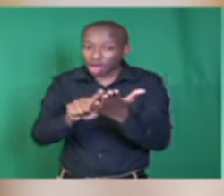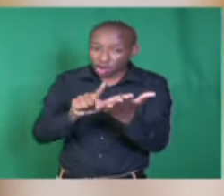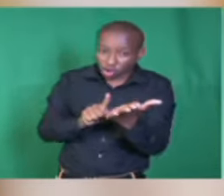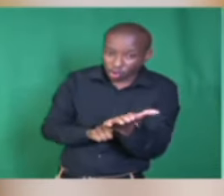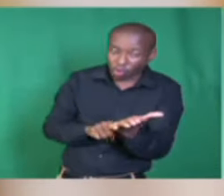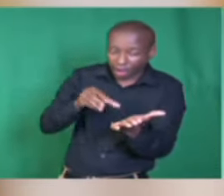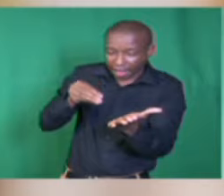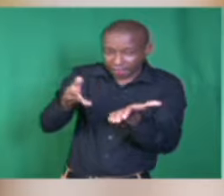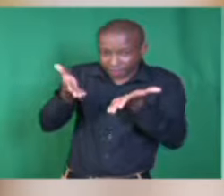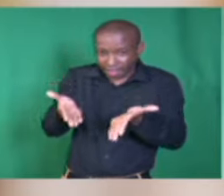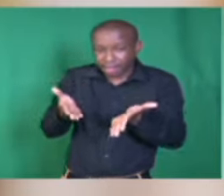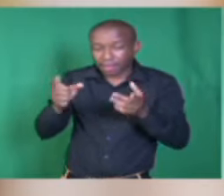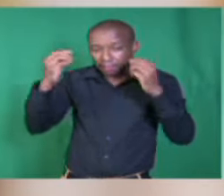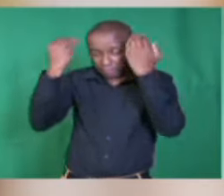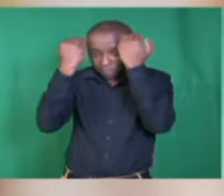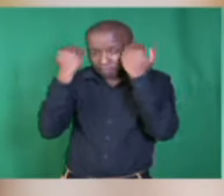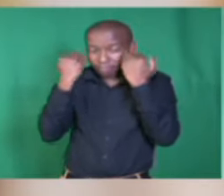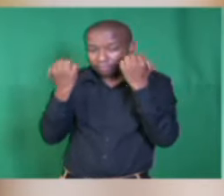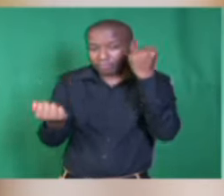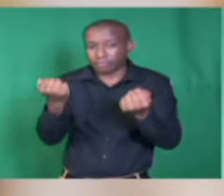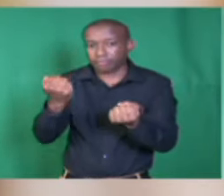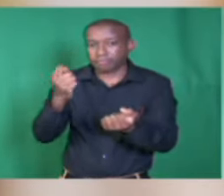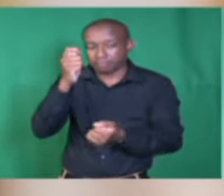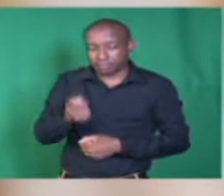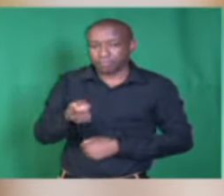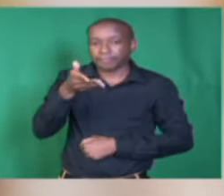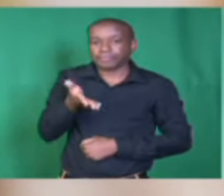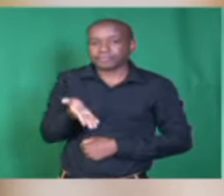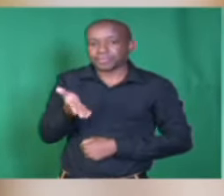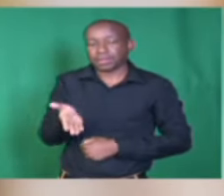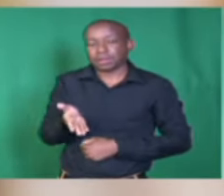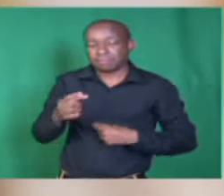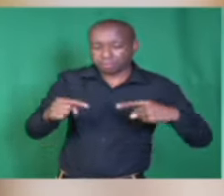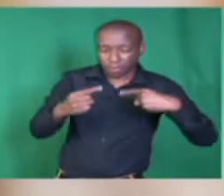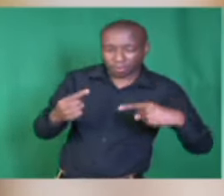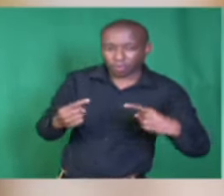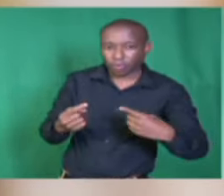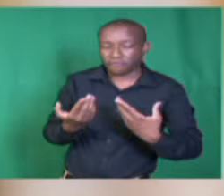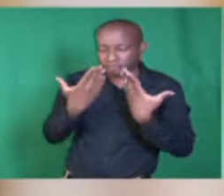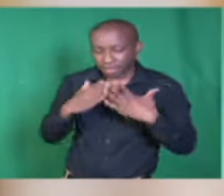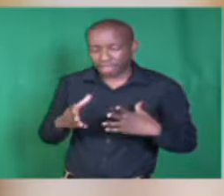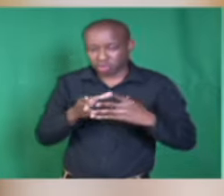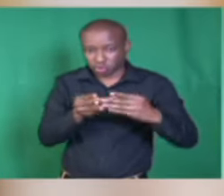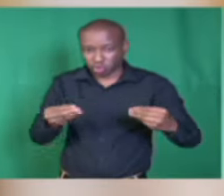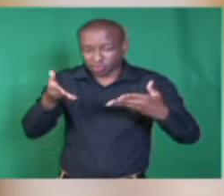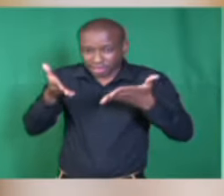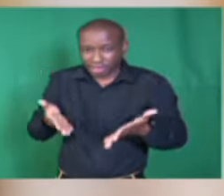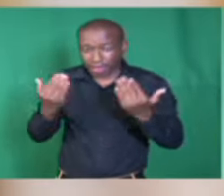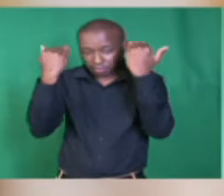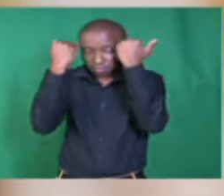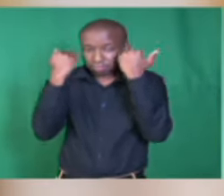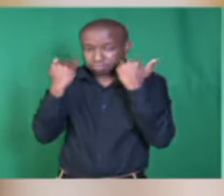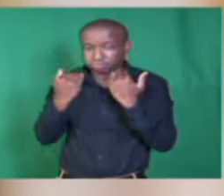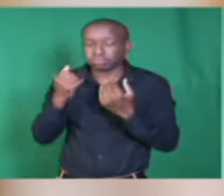were settled. Religious matters or religious disputes were settled. So if you were charged, and